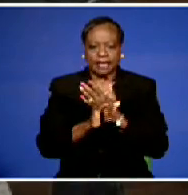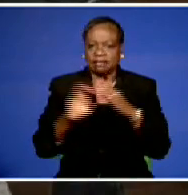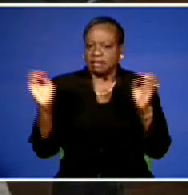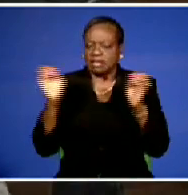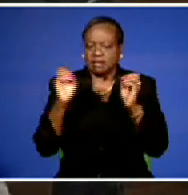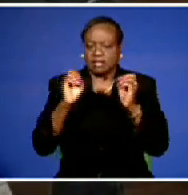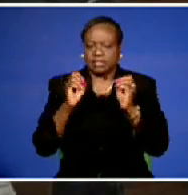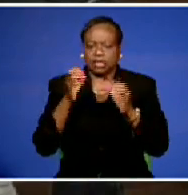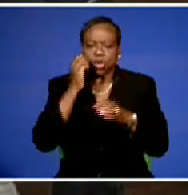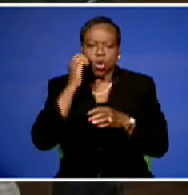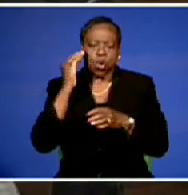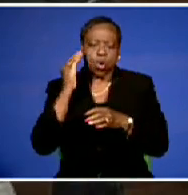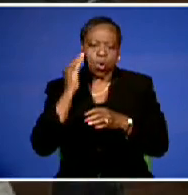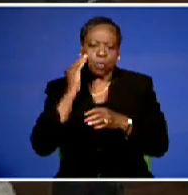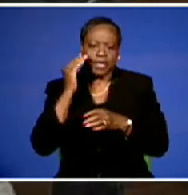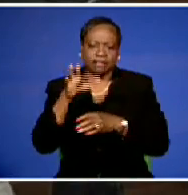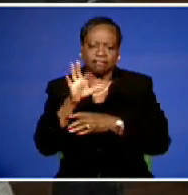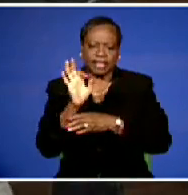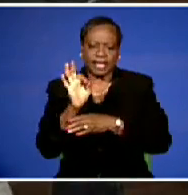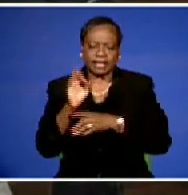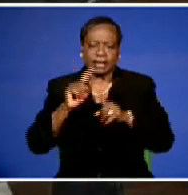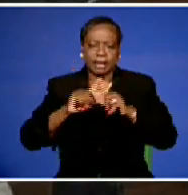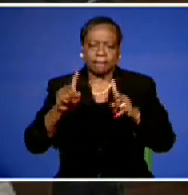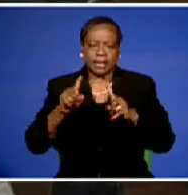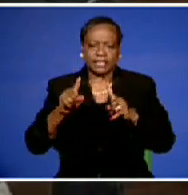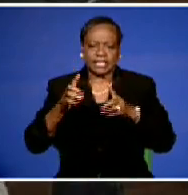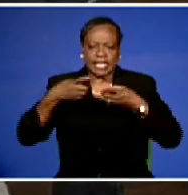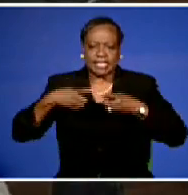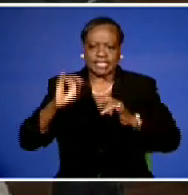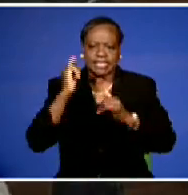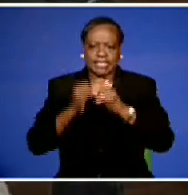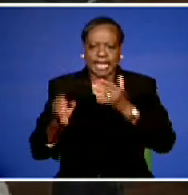safe. But since last week,